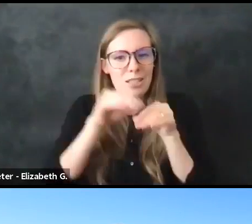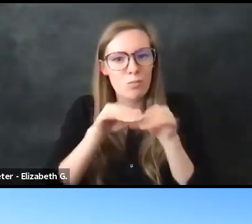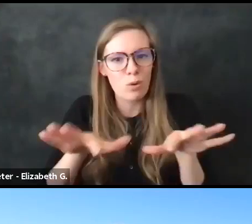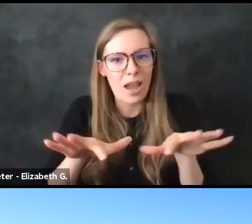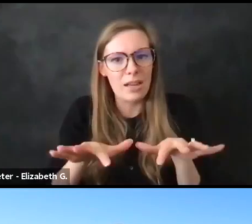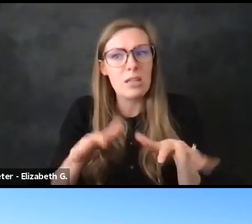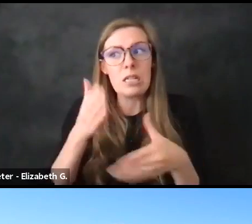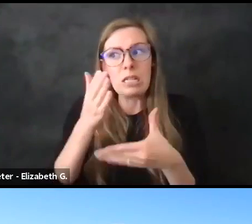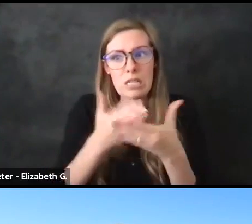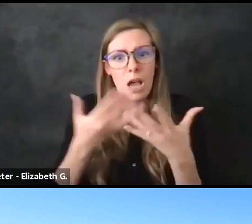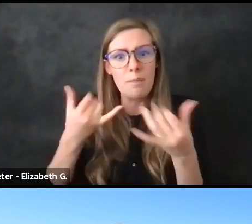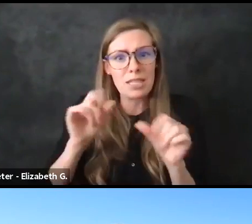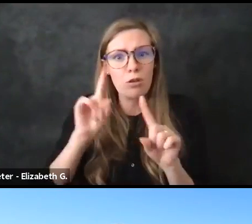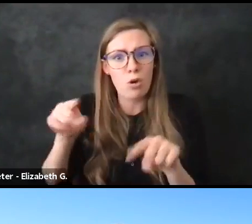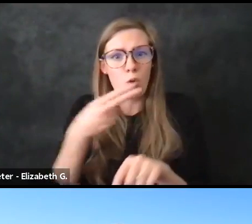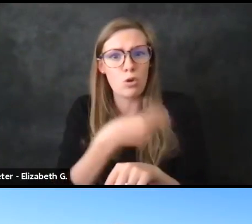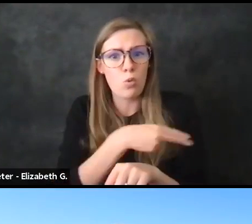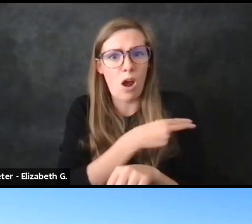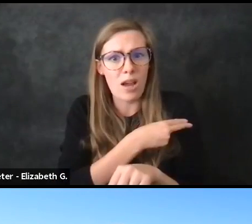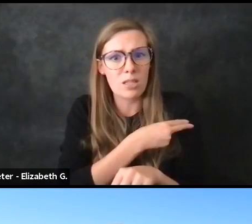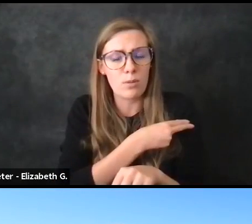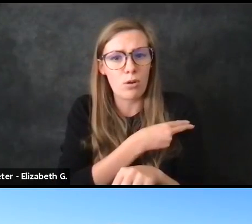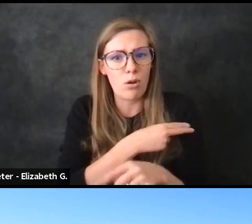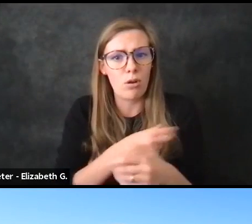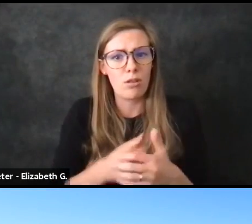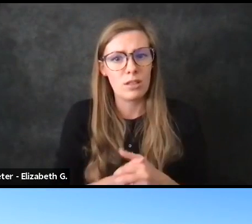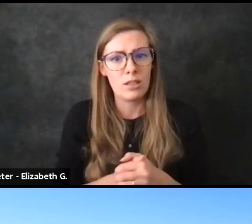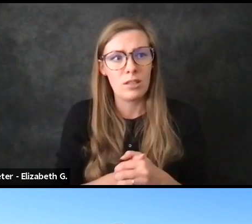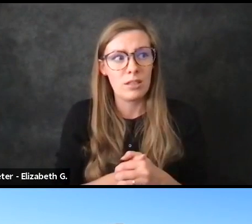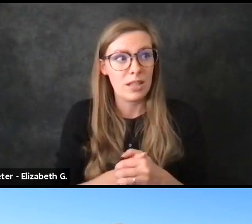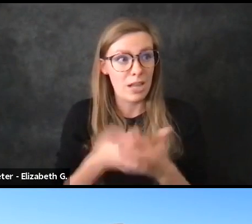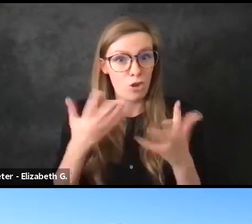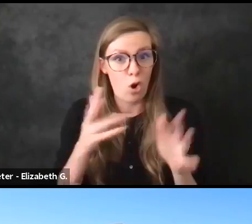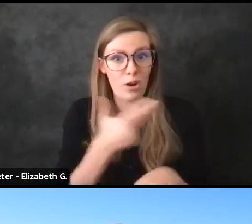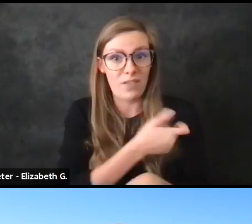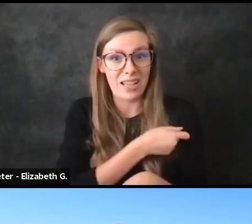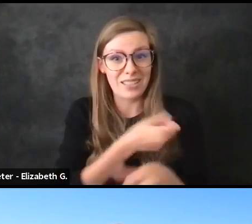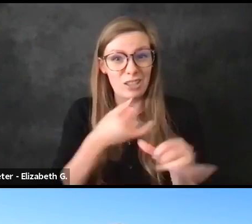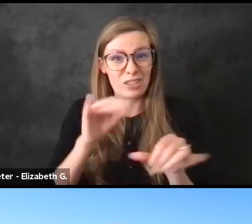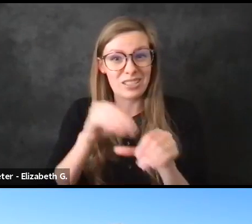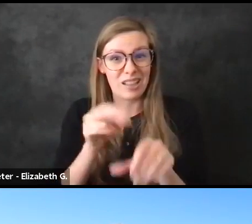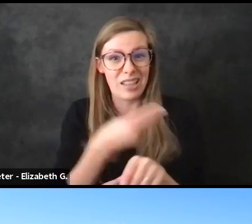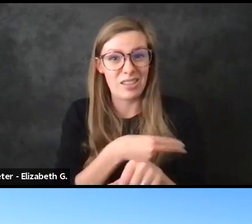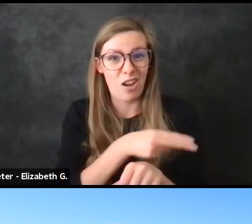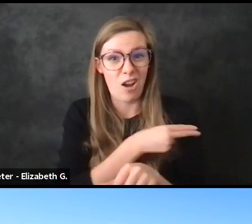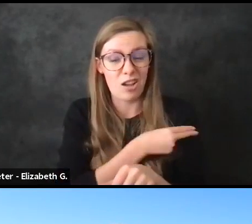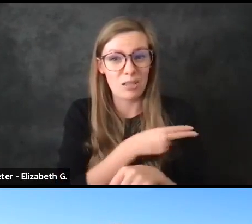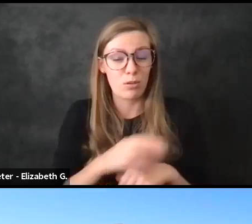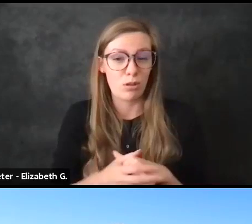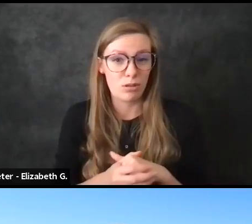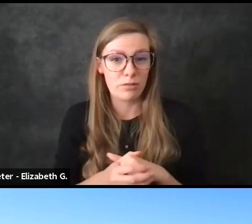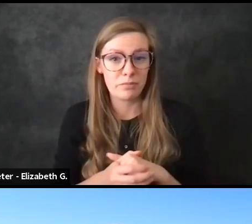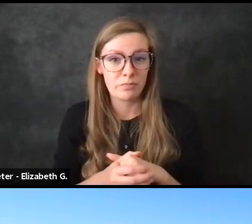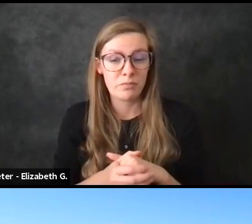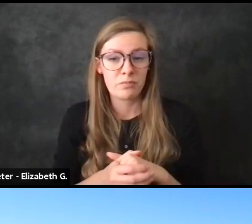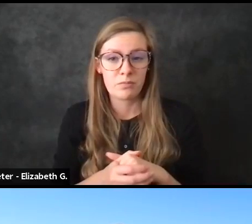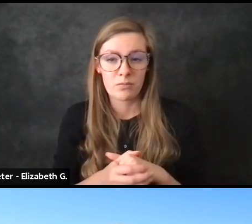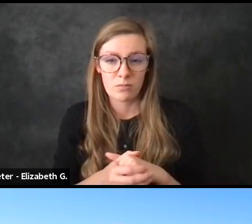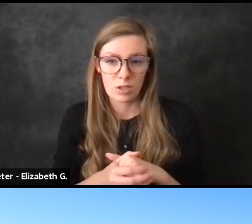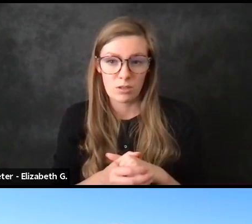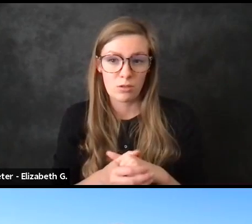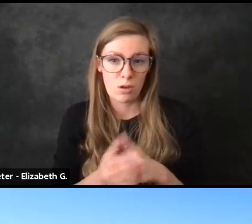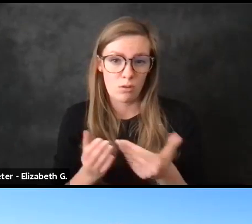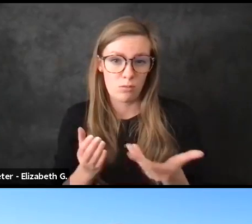to the hospital. I'm not sure whether she means county folks, whether she's talking about county employees or